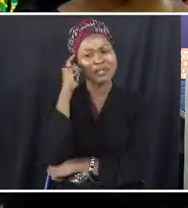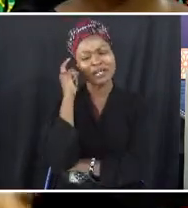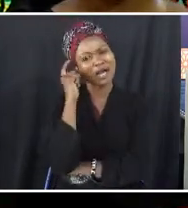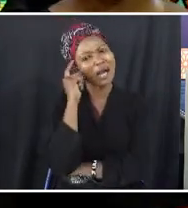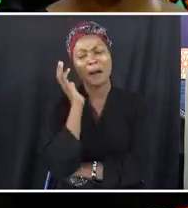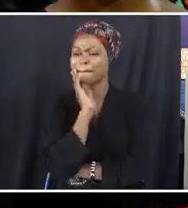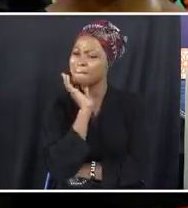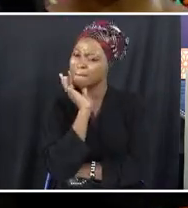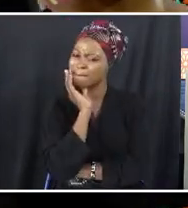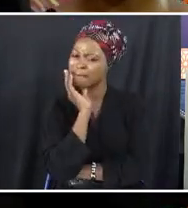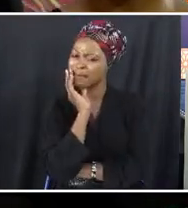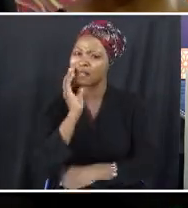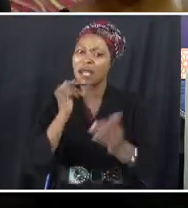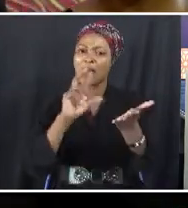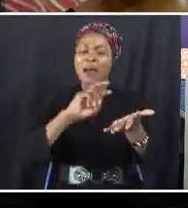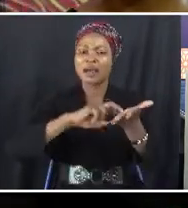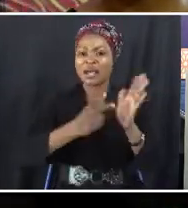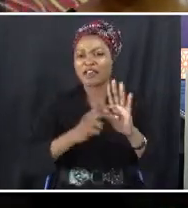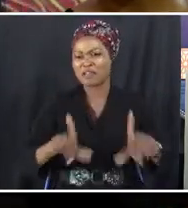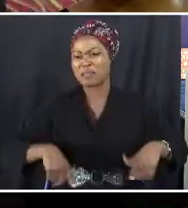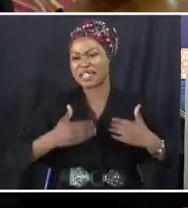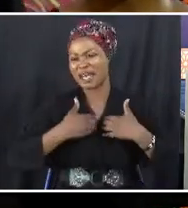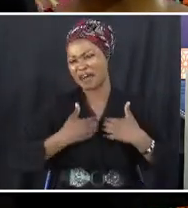really the meaning of life?